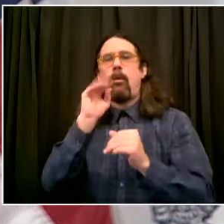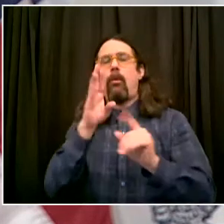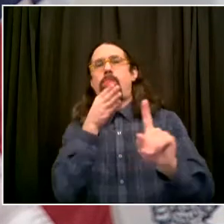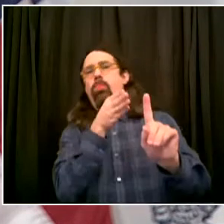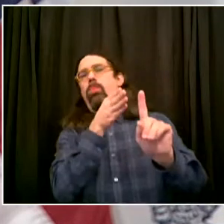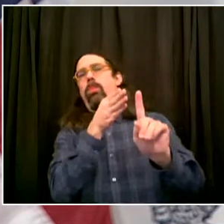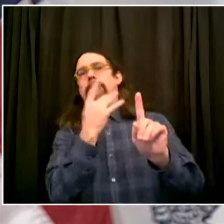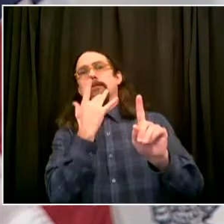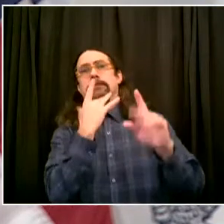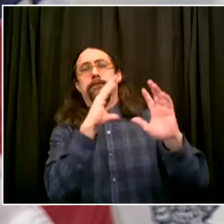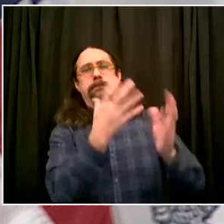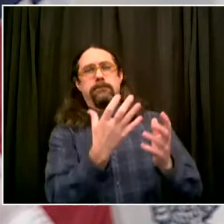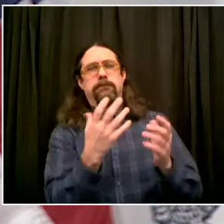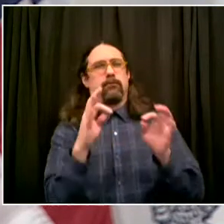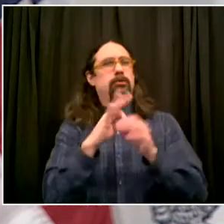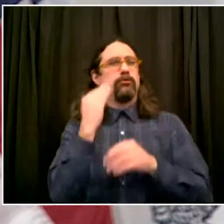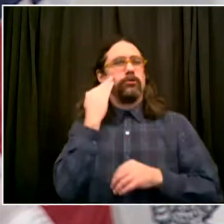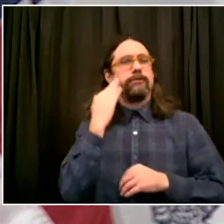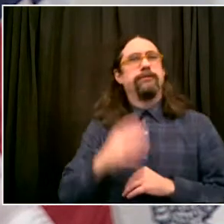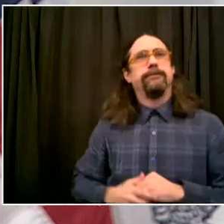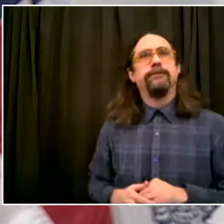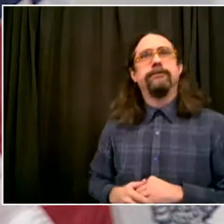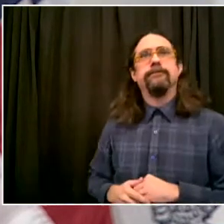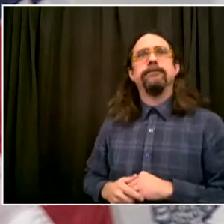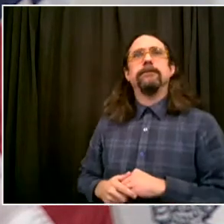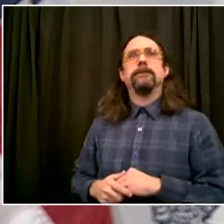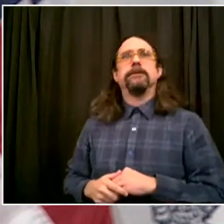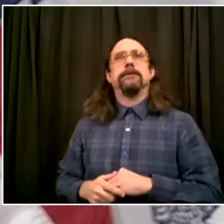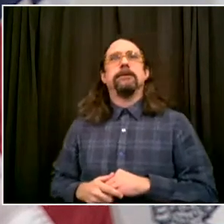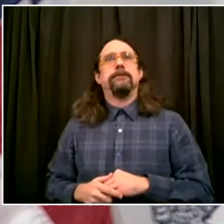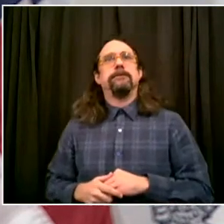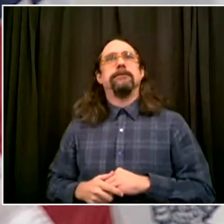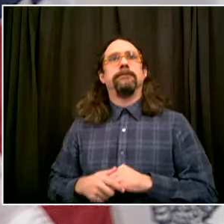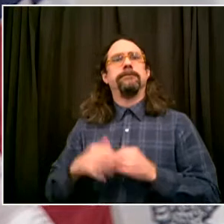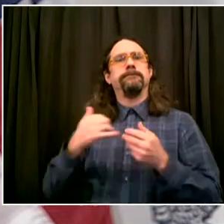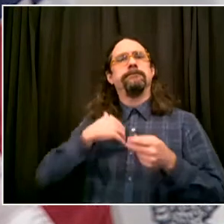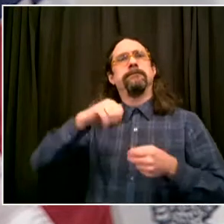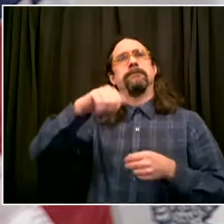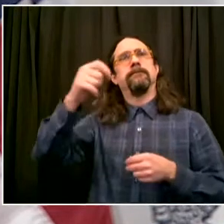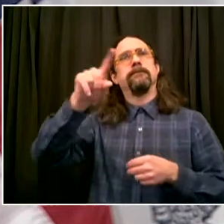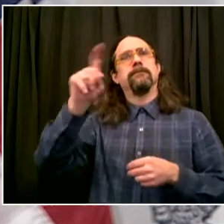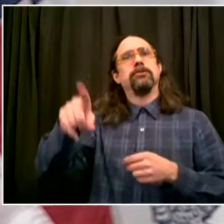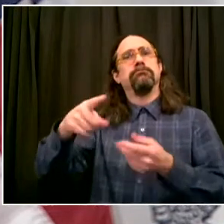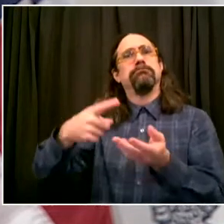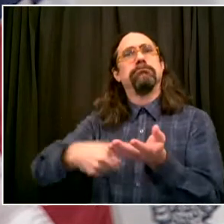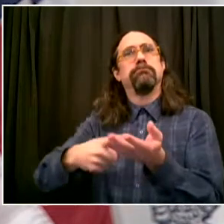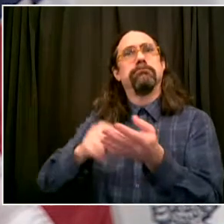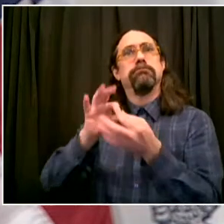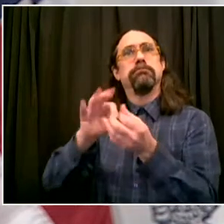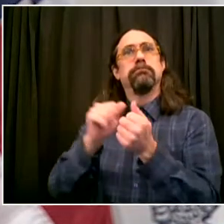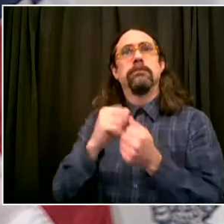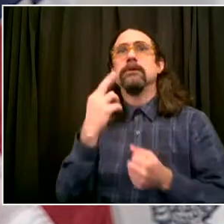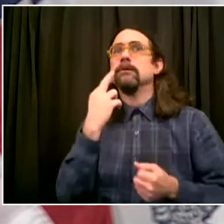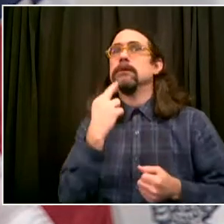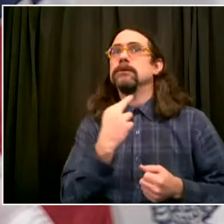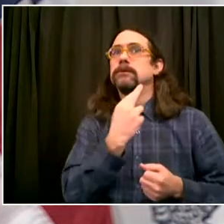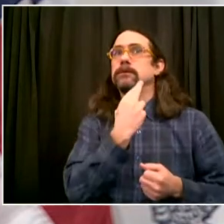but is there... You're saying the indoor, just Henry, to clarify, not the outdoor dining and whether it's on or off. You're saying indoor